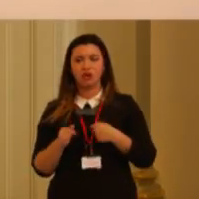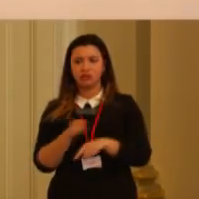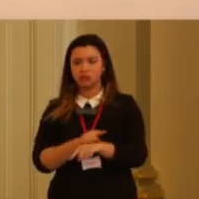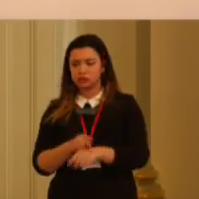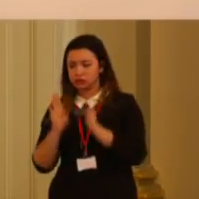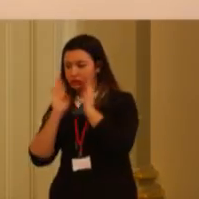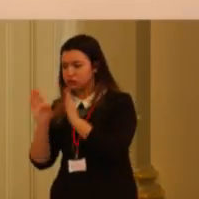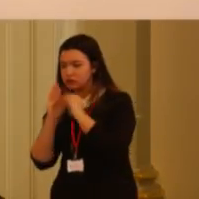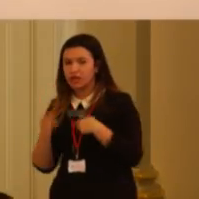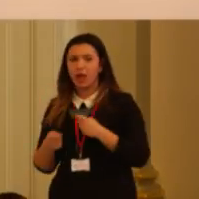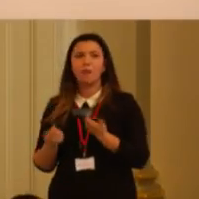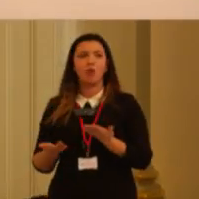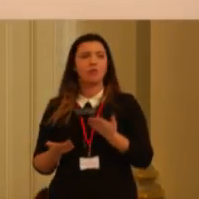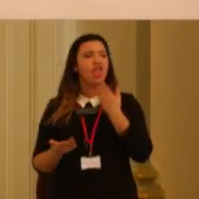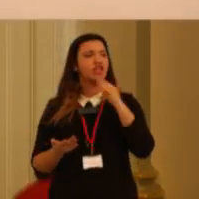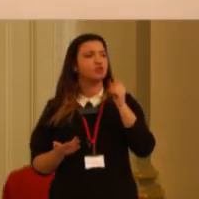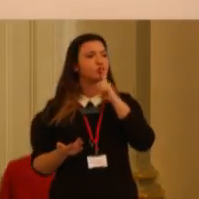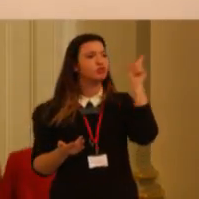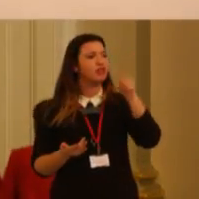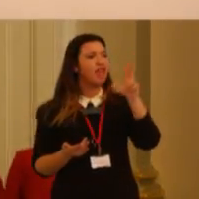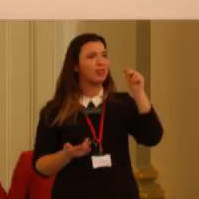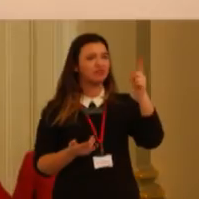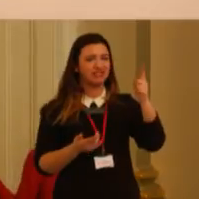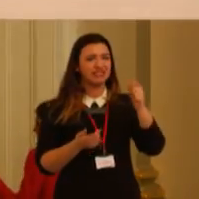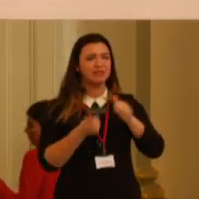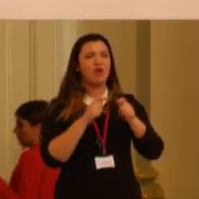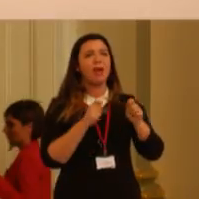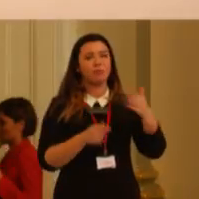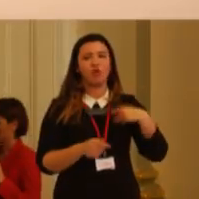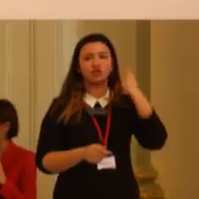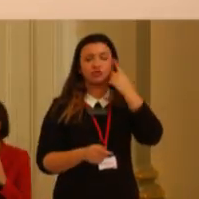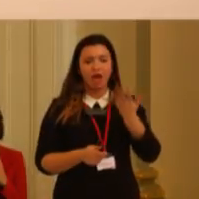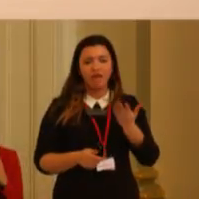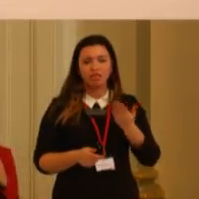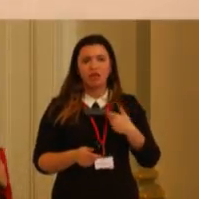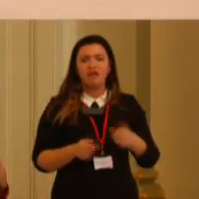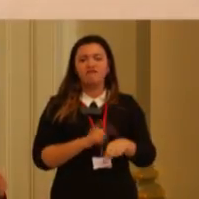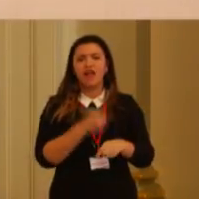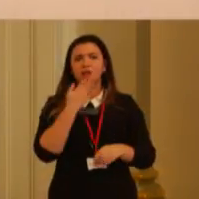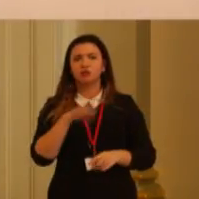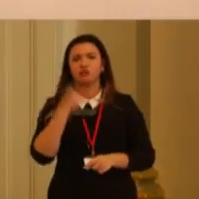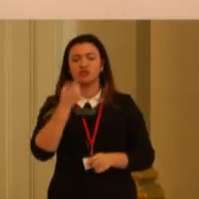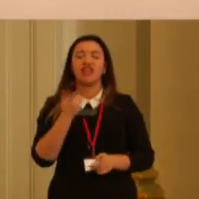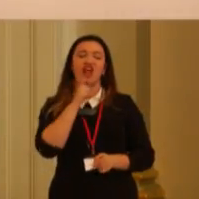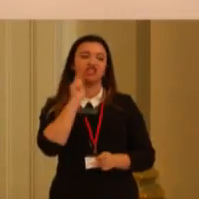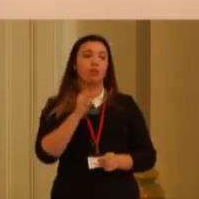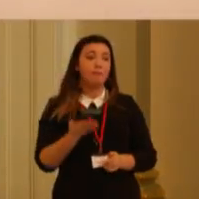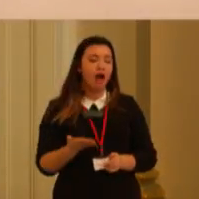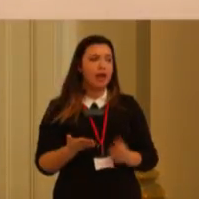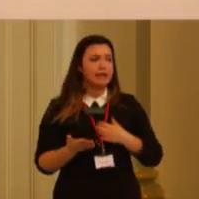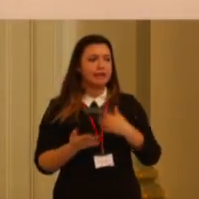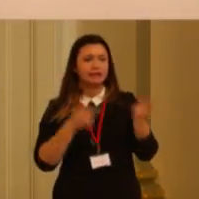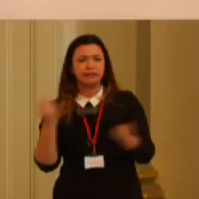not able to spend time for sports. So when I see that young people, 70% of the time do